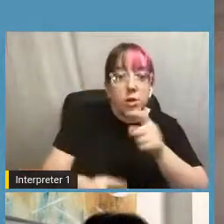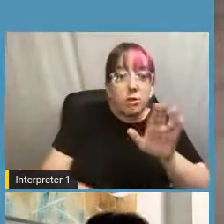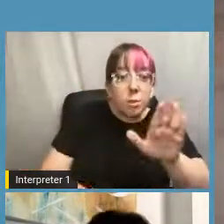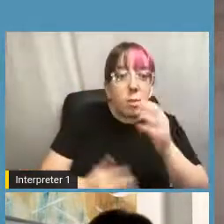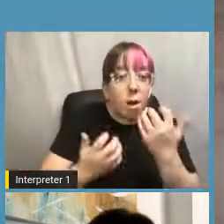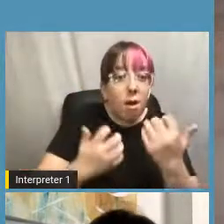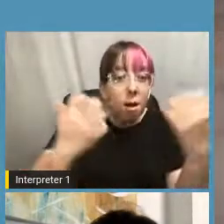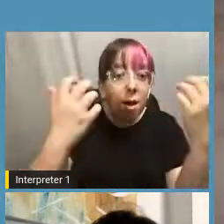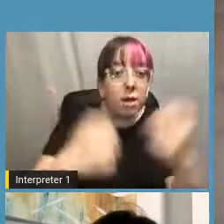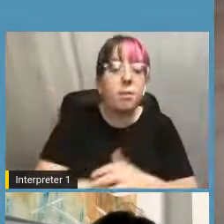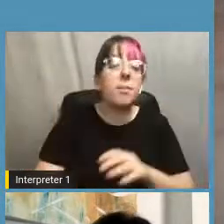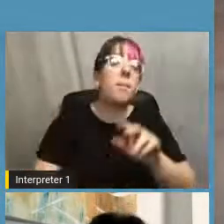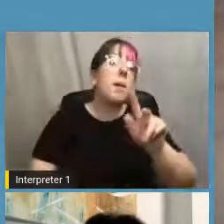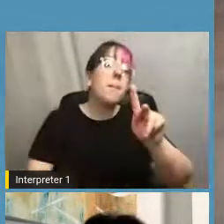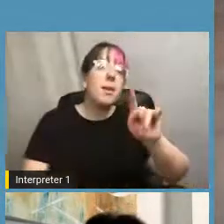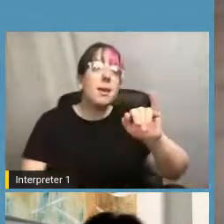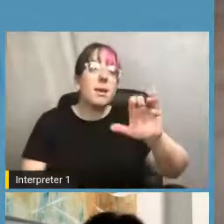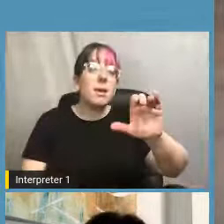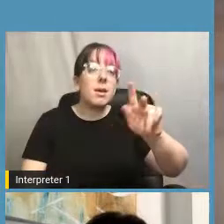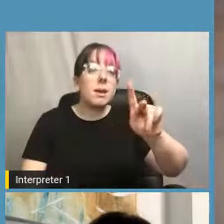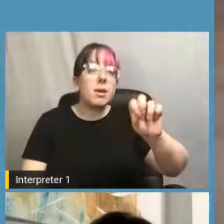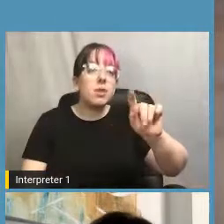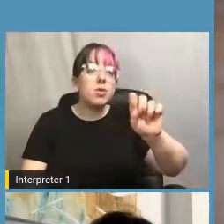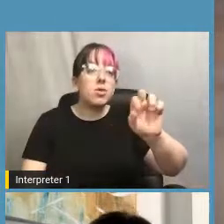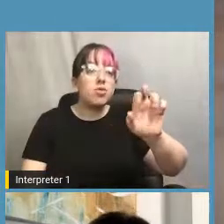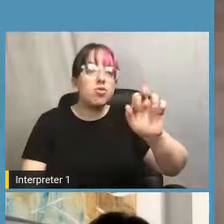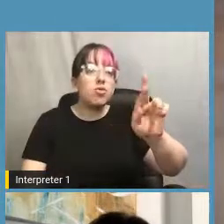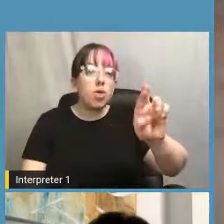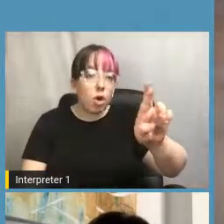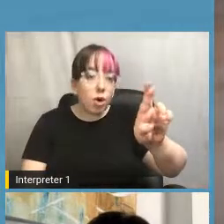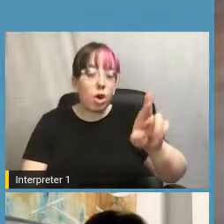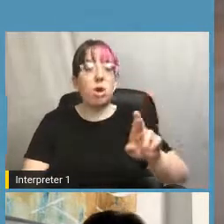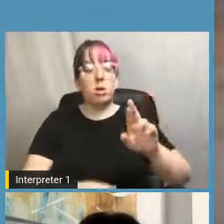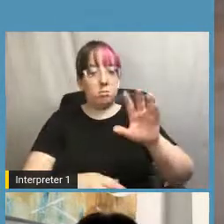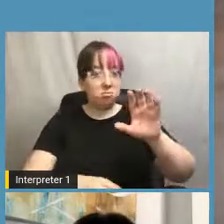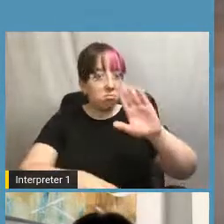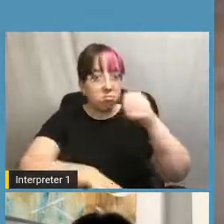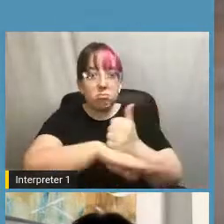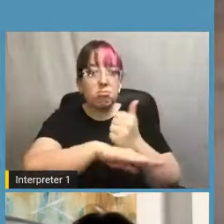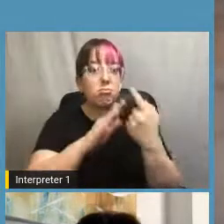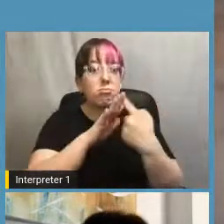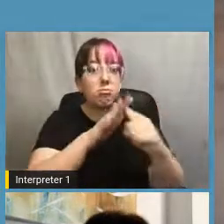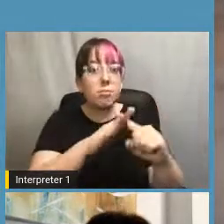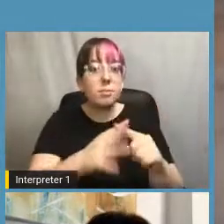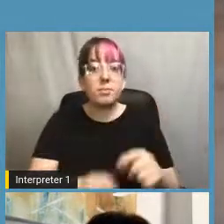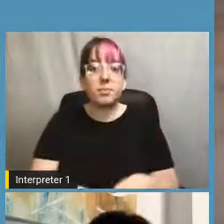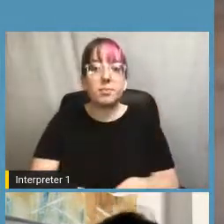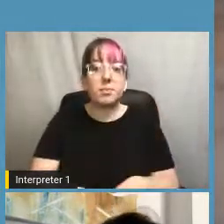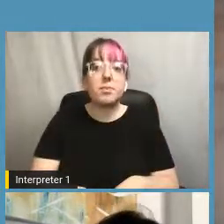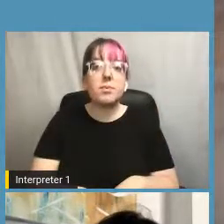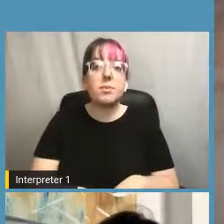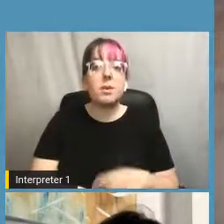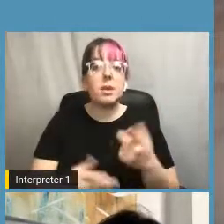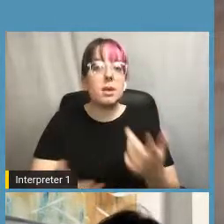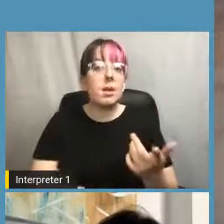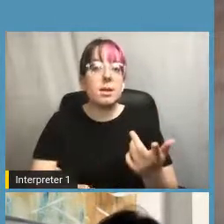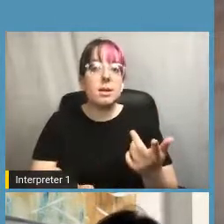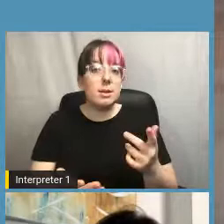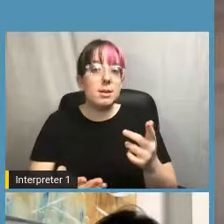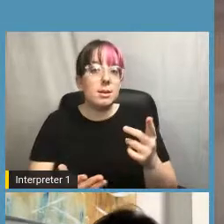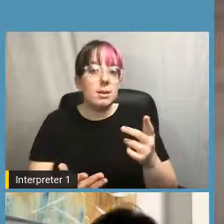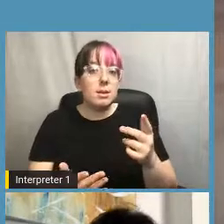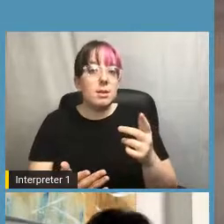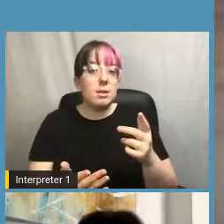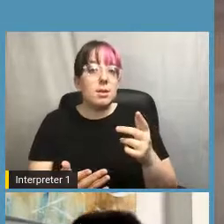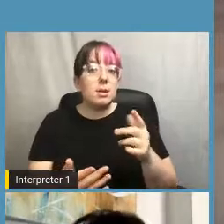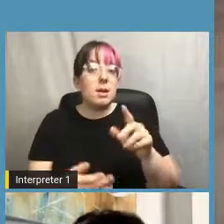even start a Kickstarter. For example, the Marina Abramovich Institute was funded, even though it never pulled